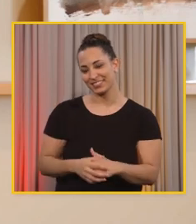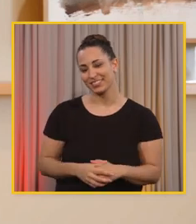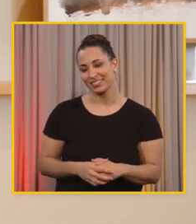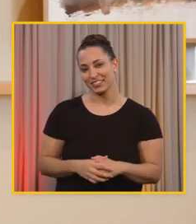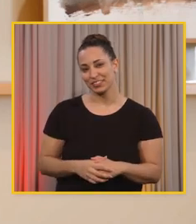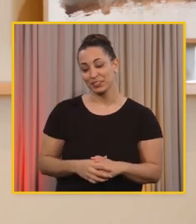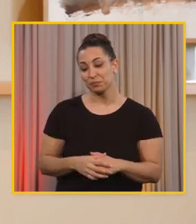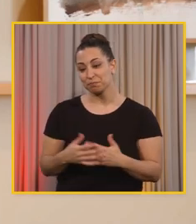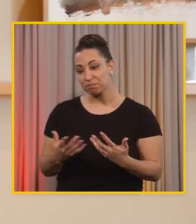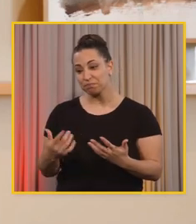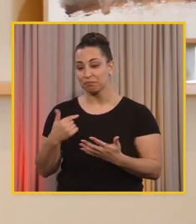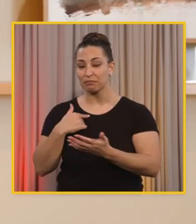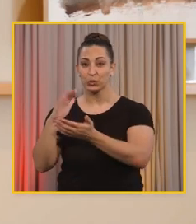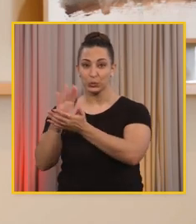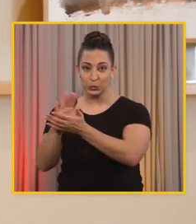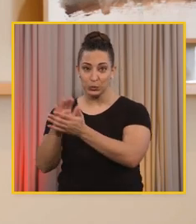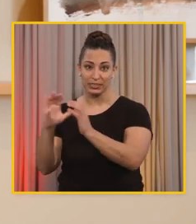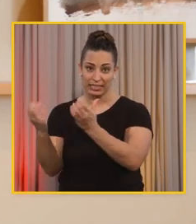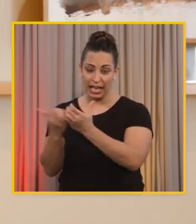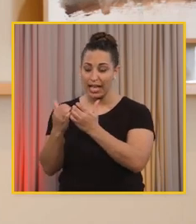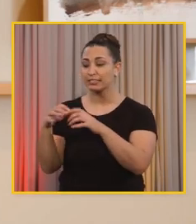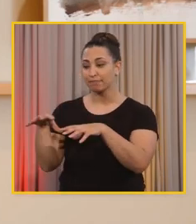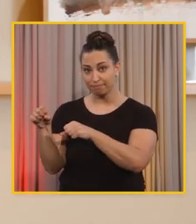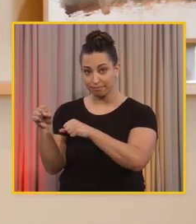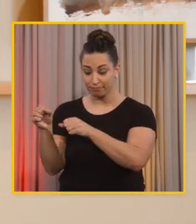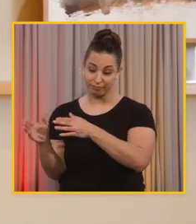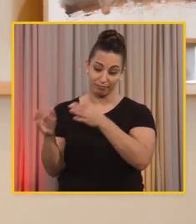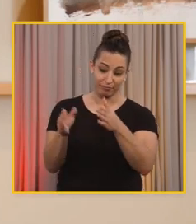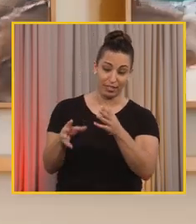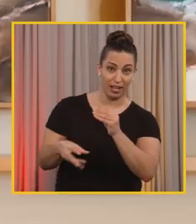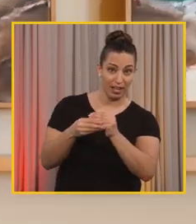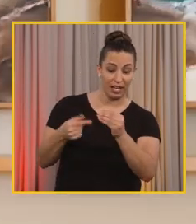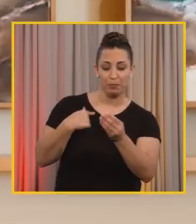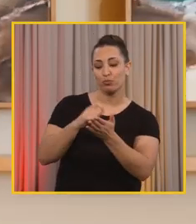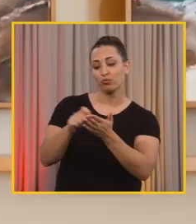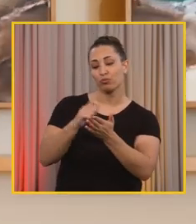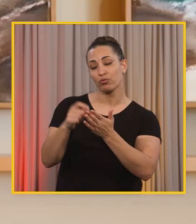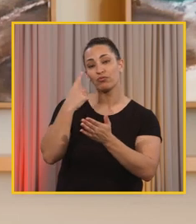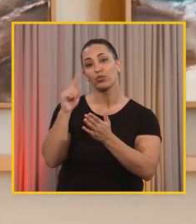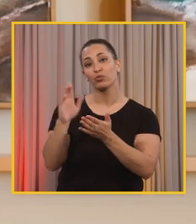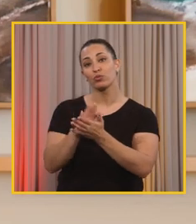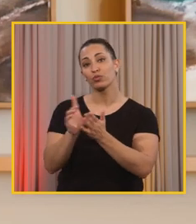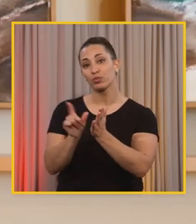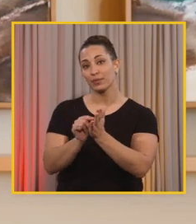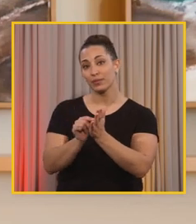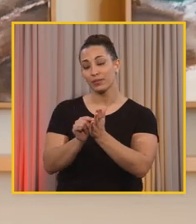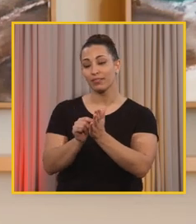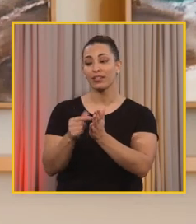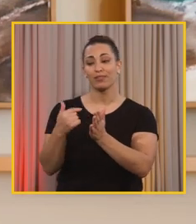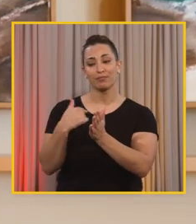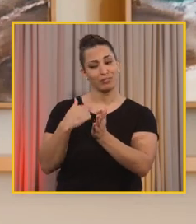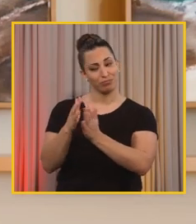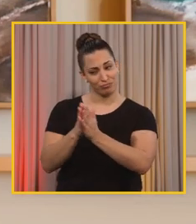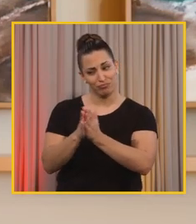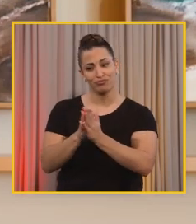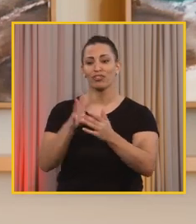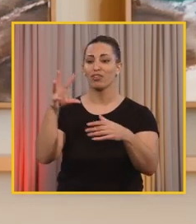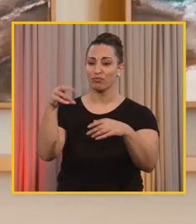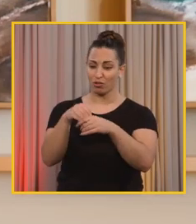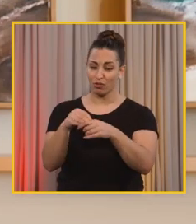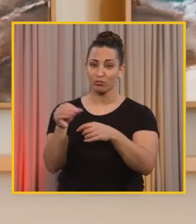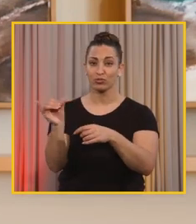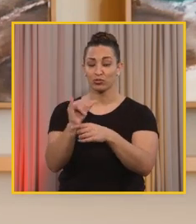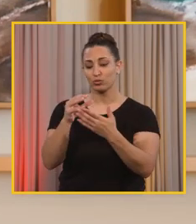Besides my academic classes, I wrote for the school newspaper. I was very involved in student